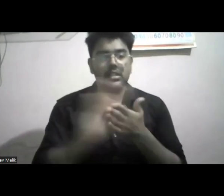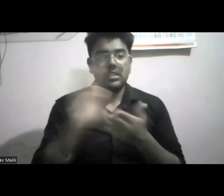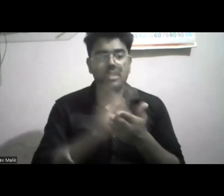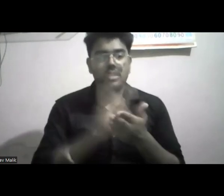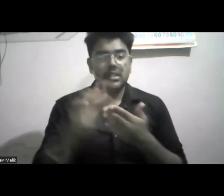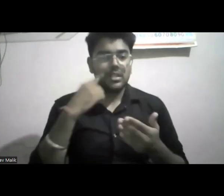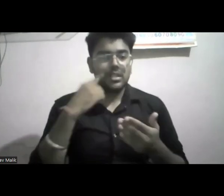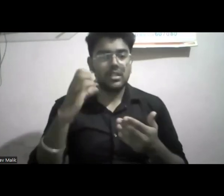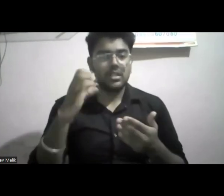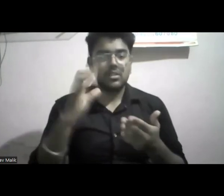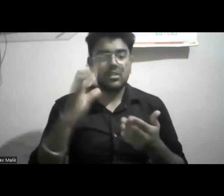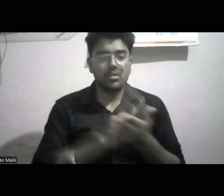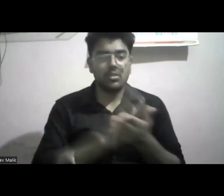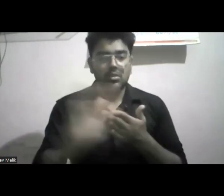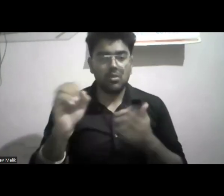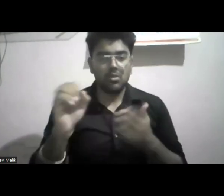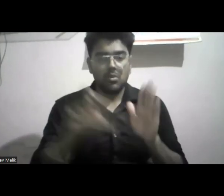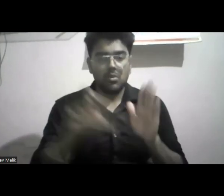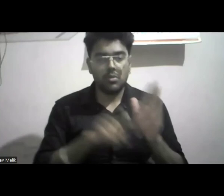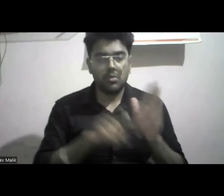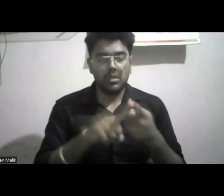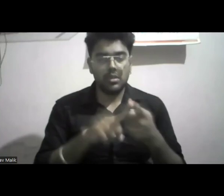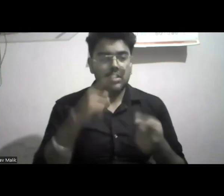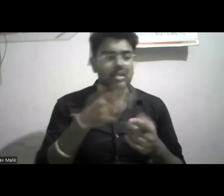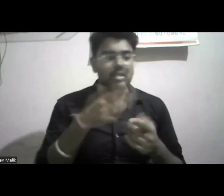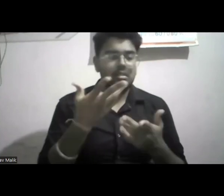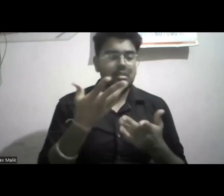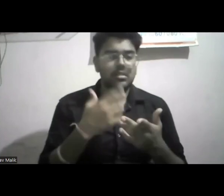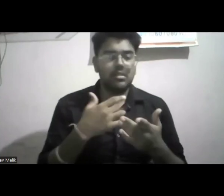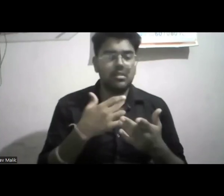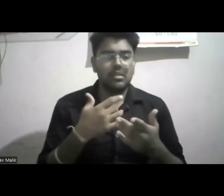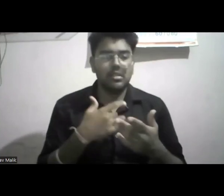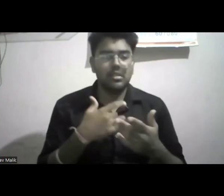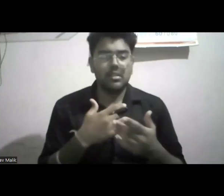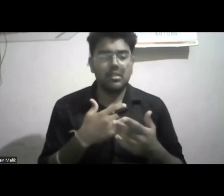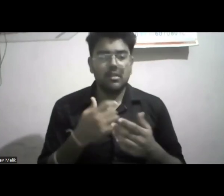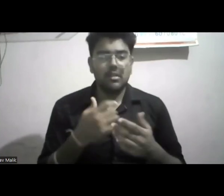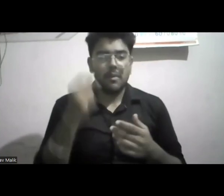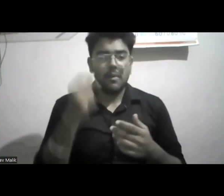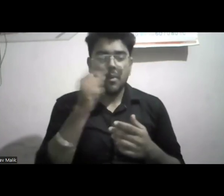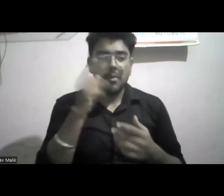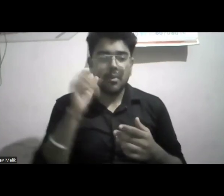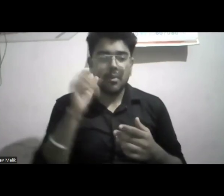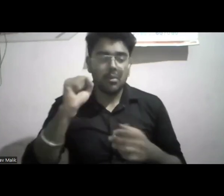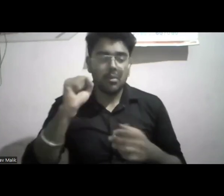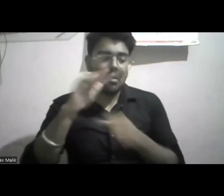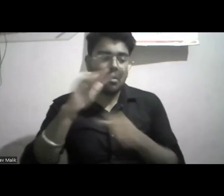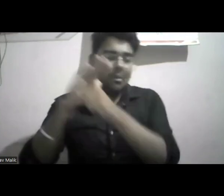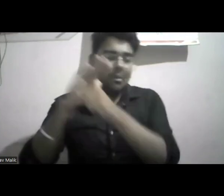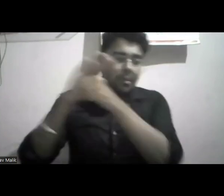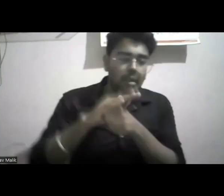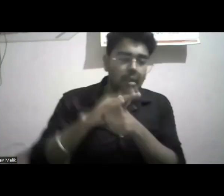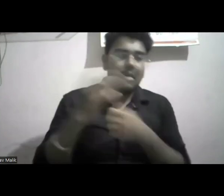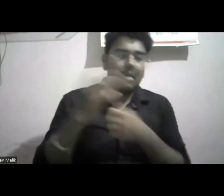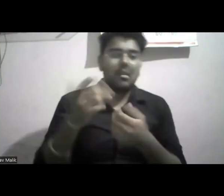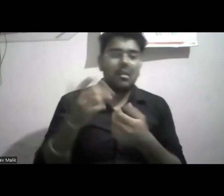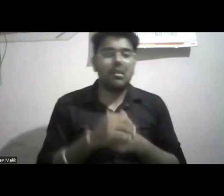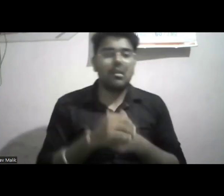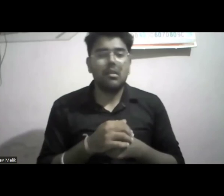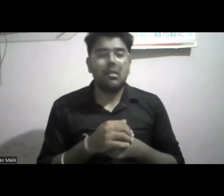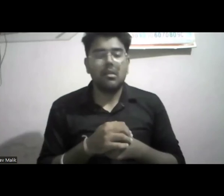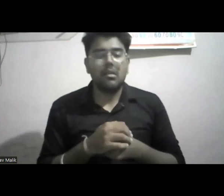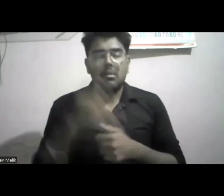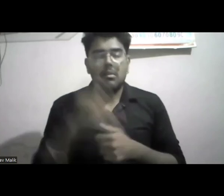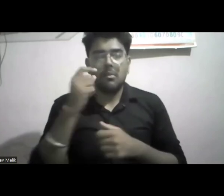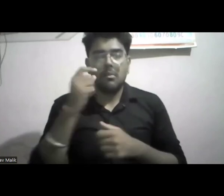where because of parental aspirations and parental pressure, the boy commits suicide because